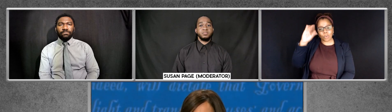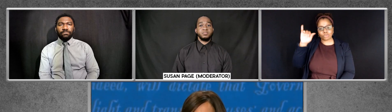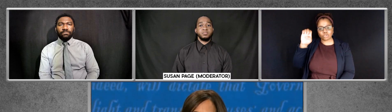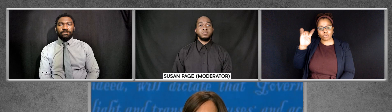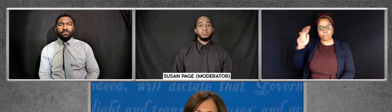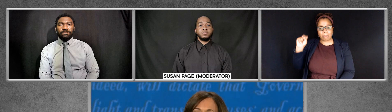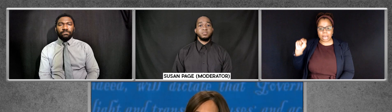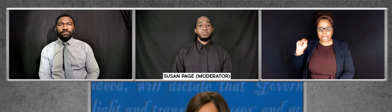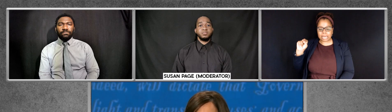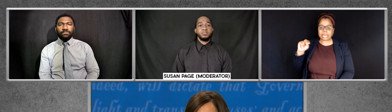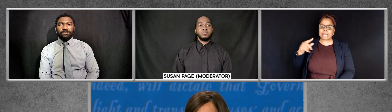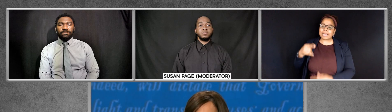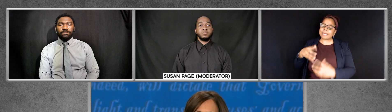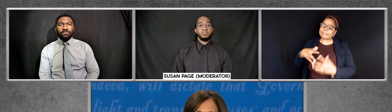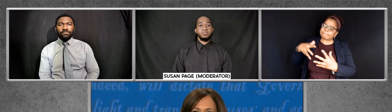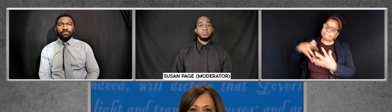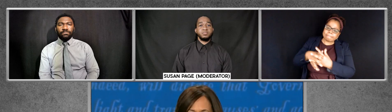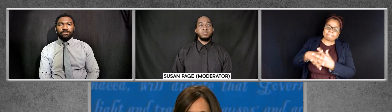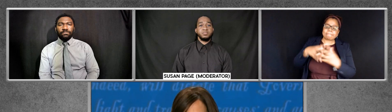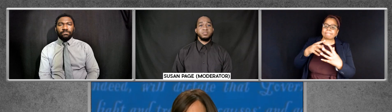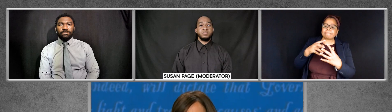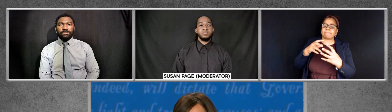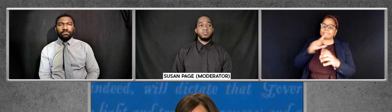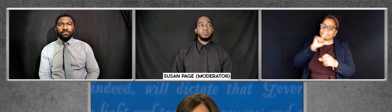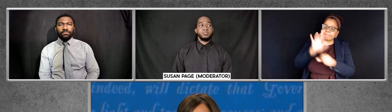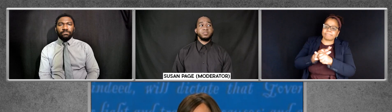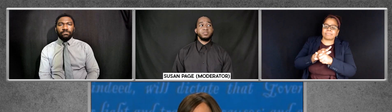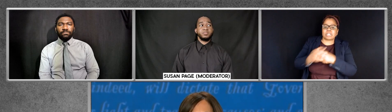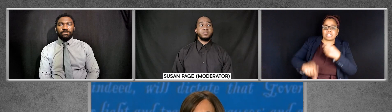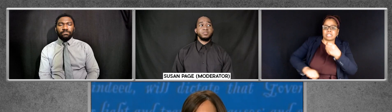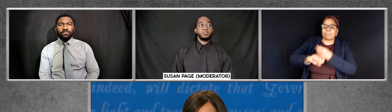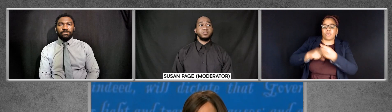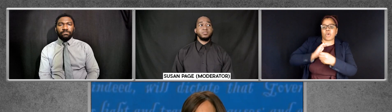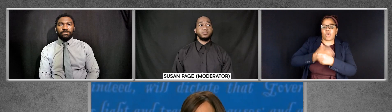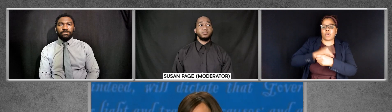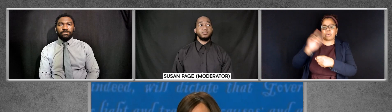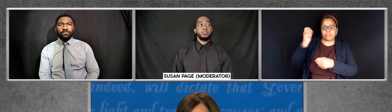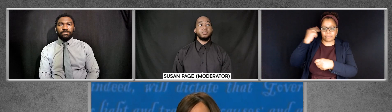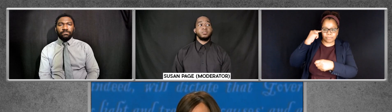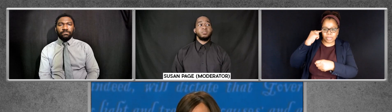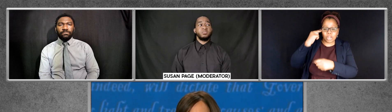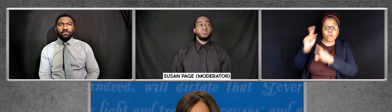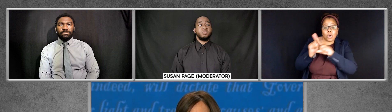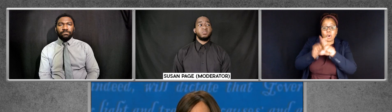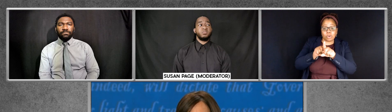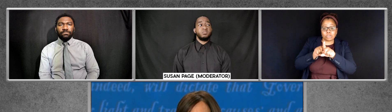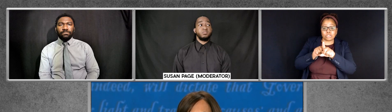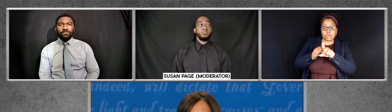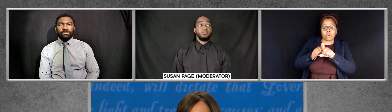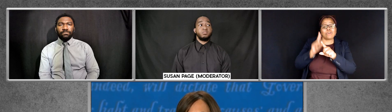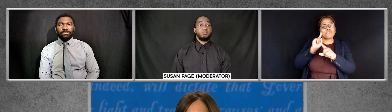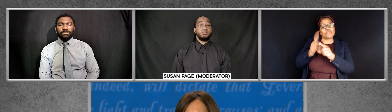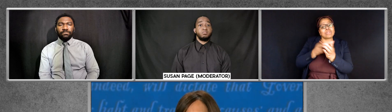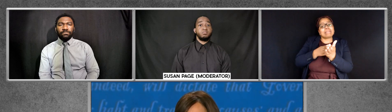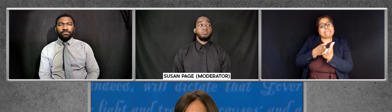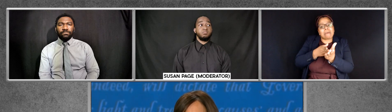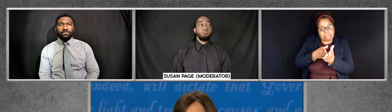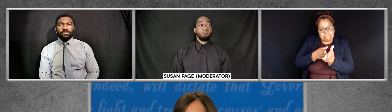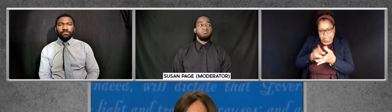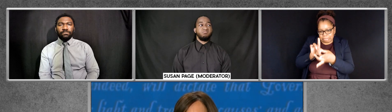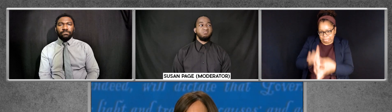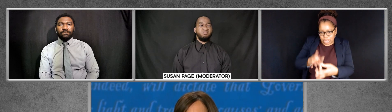deep, deep-seated commitment to fight for our democracy and to fight for the integrity of our democracy and to bring integrity